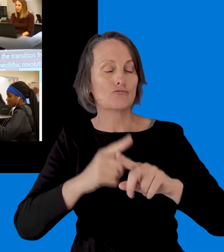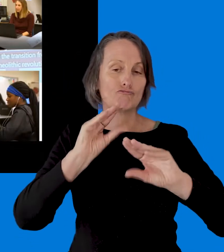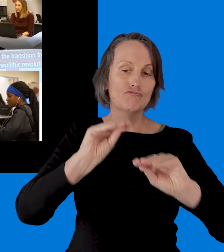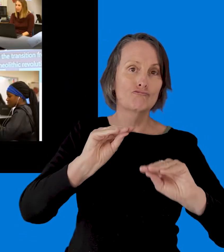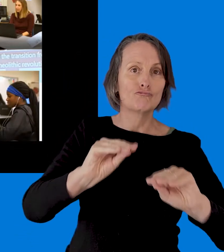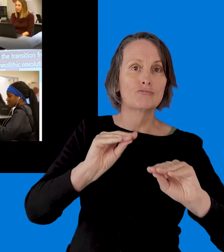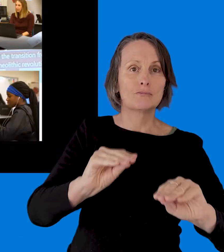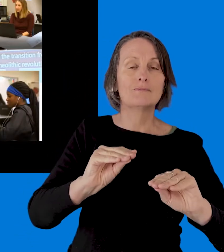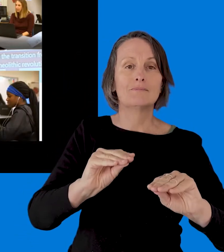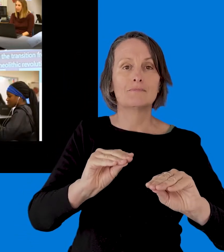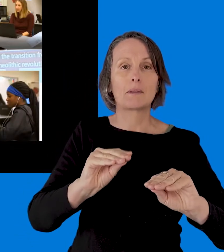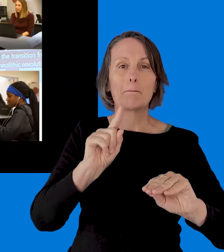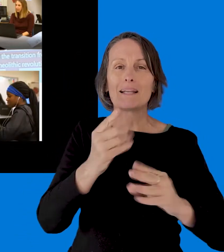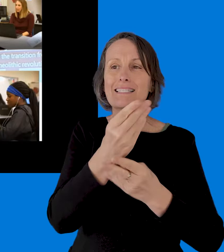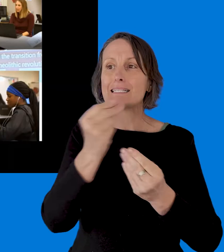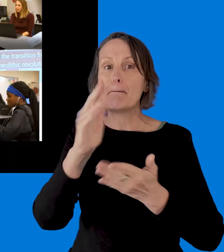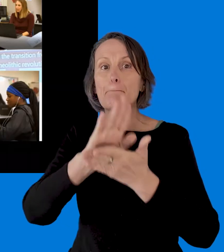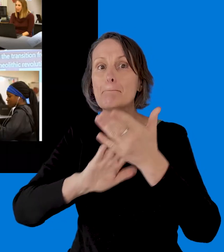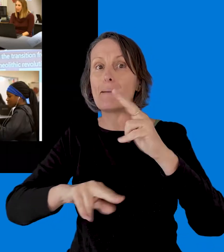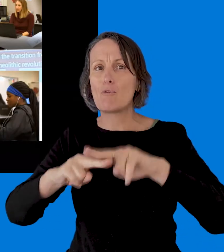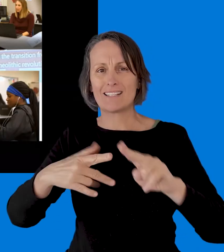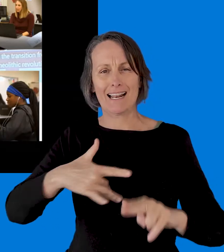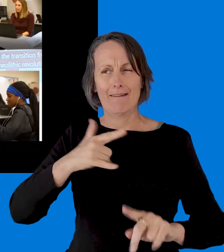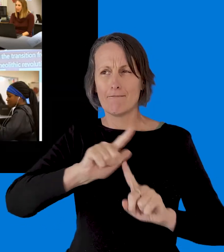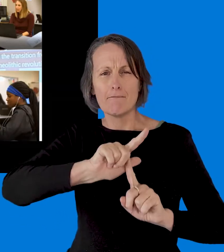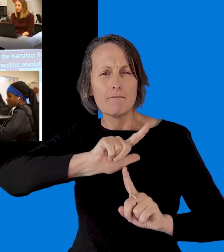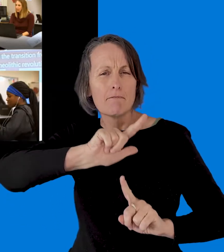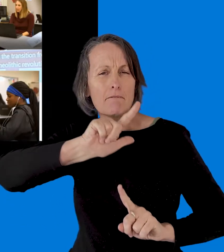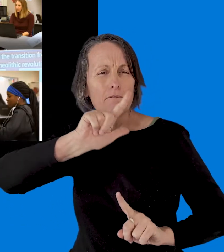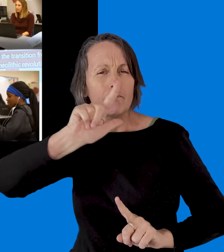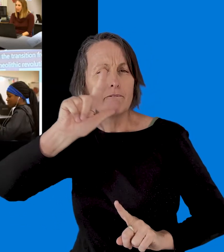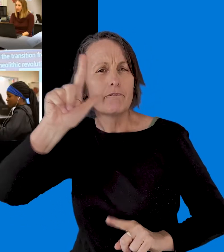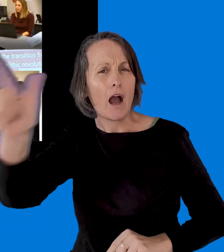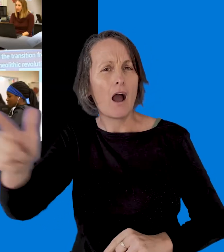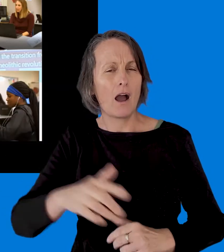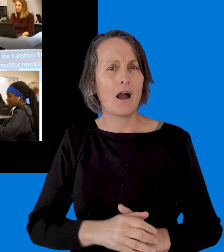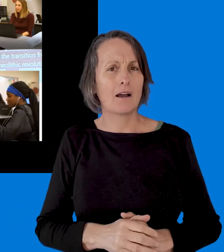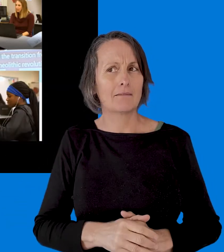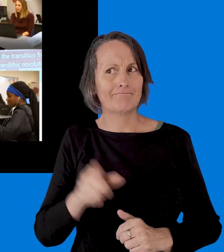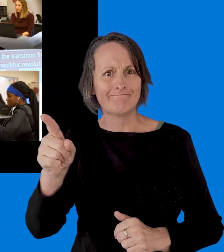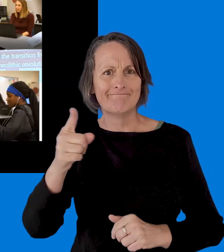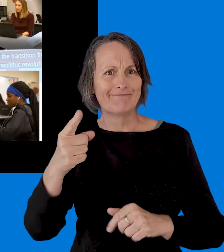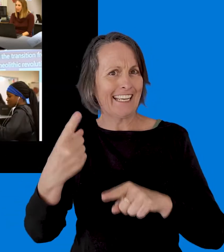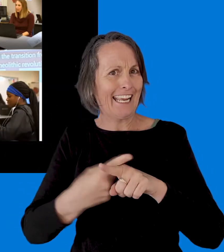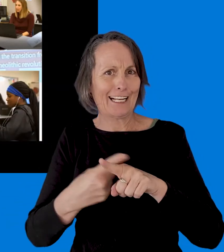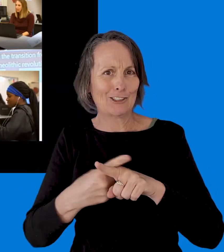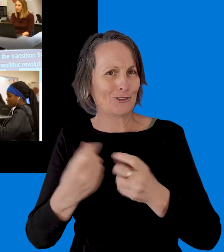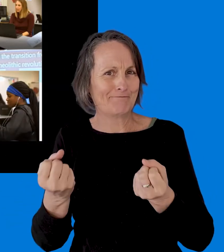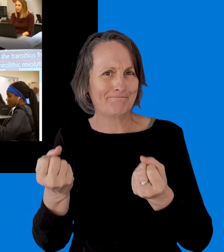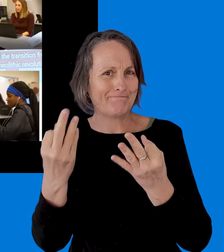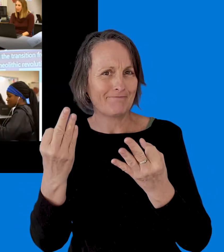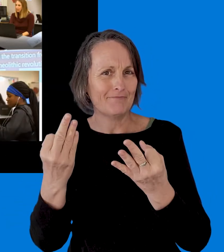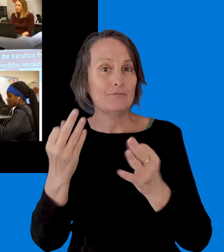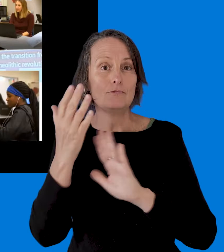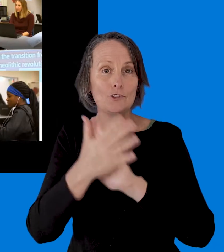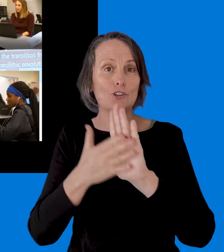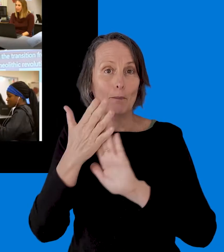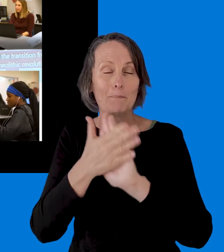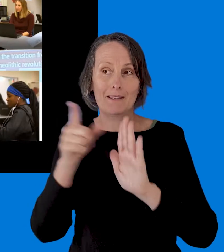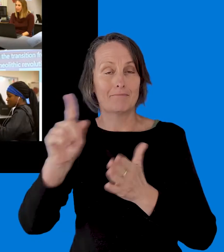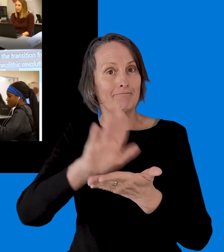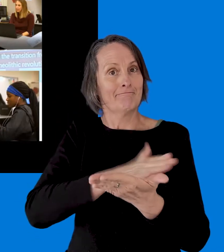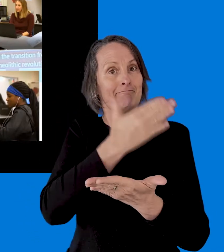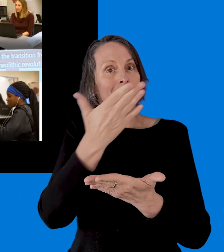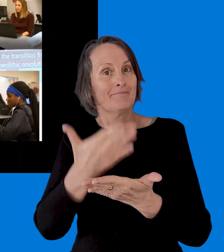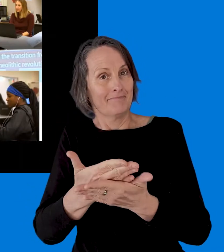English, but the parents, a number of the parents are from the region, and they don't speak English particularly well,